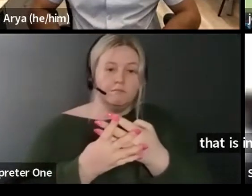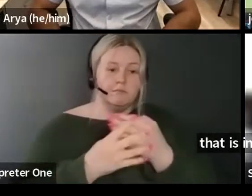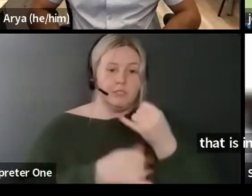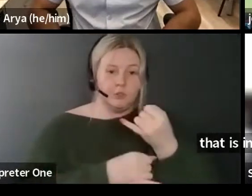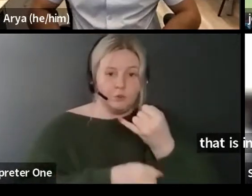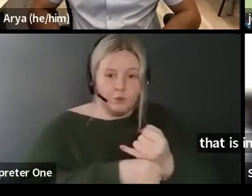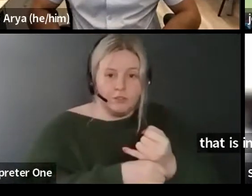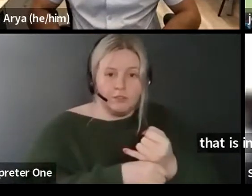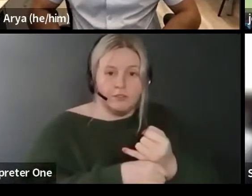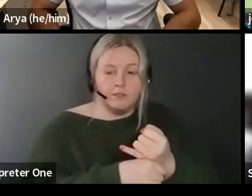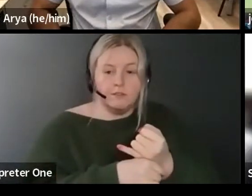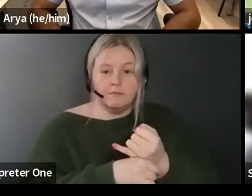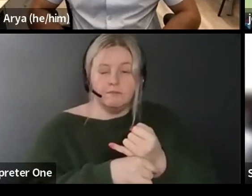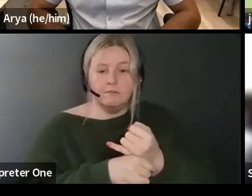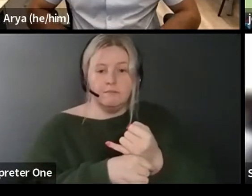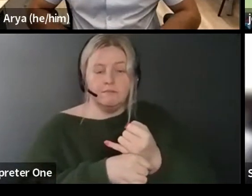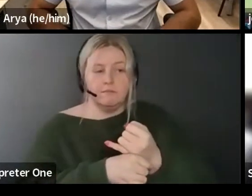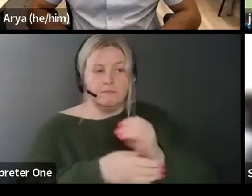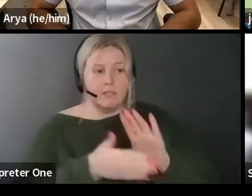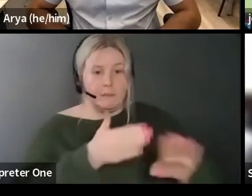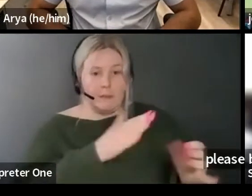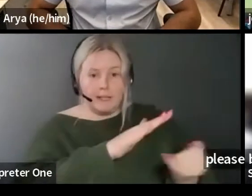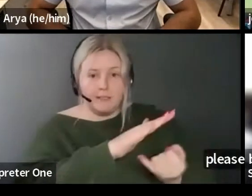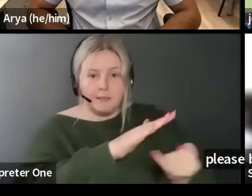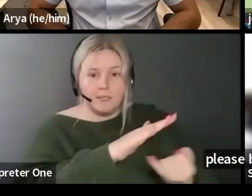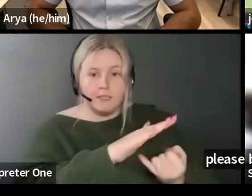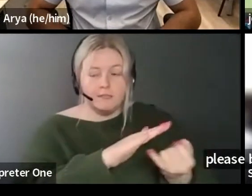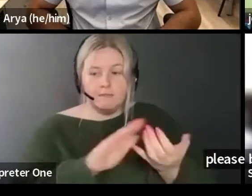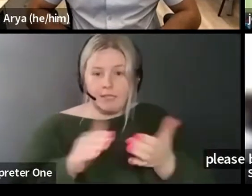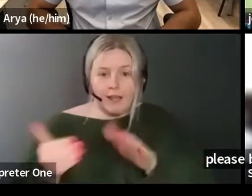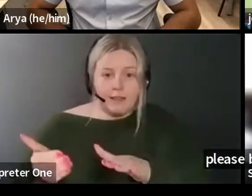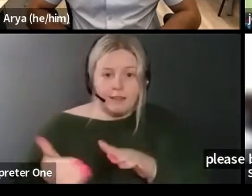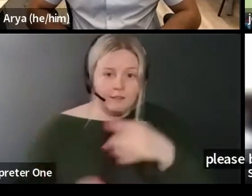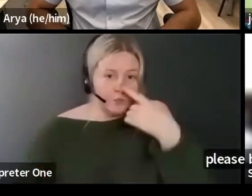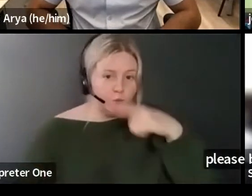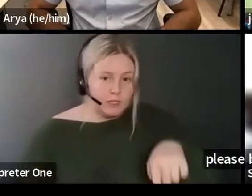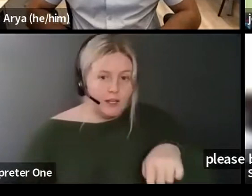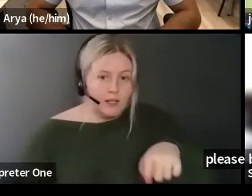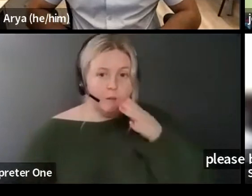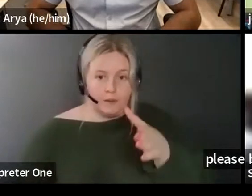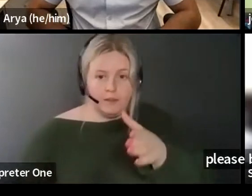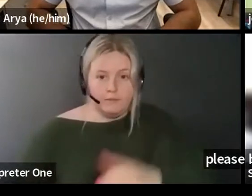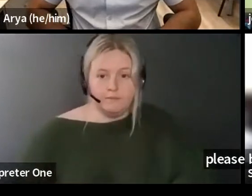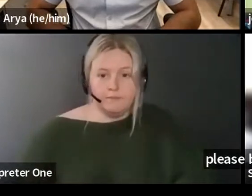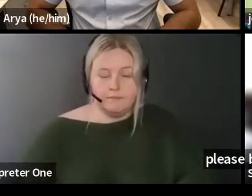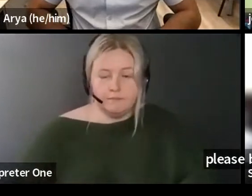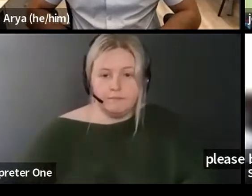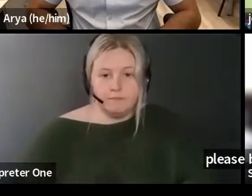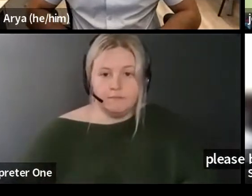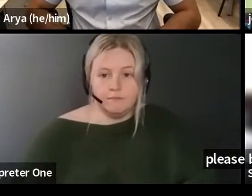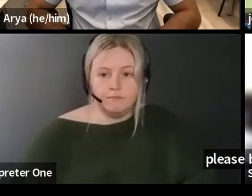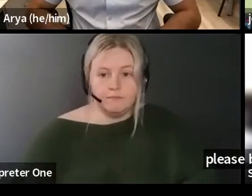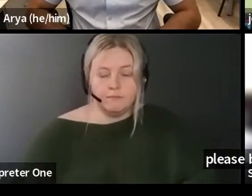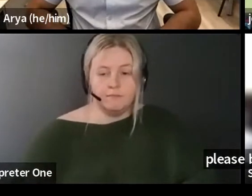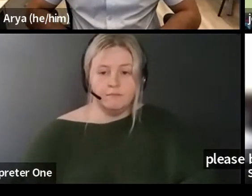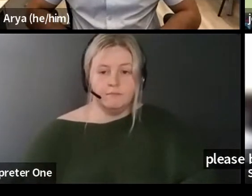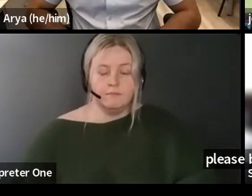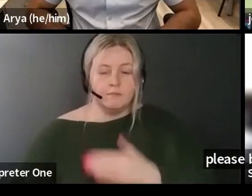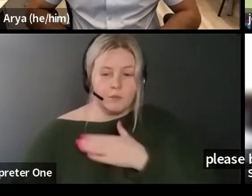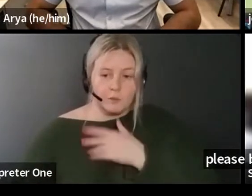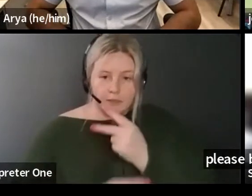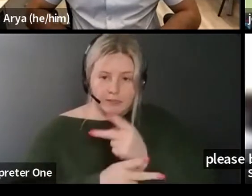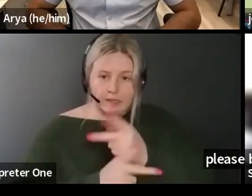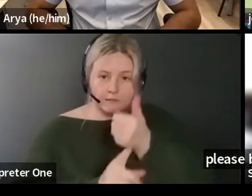institutionalization, abandonment, death, and suicide. So please take care of